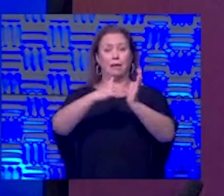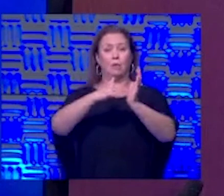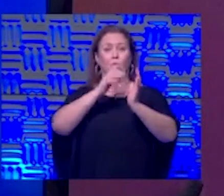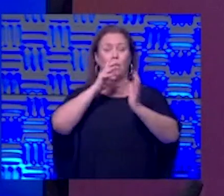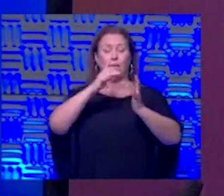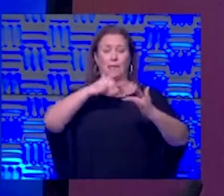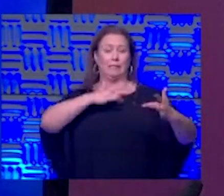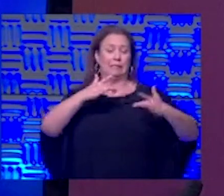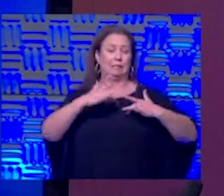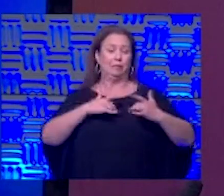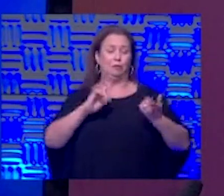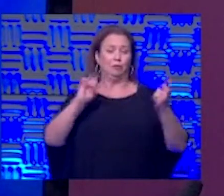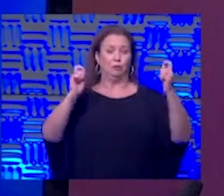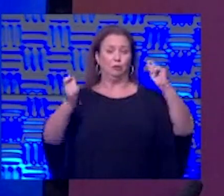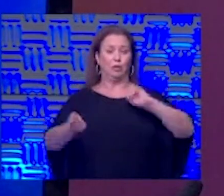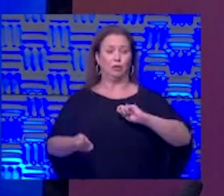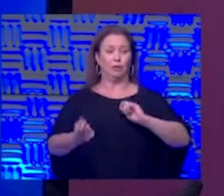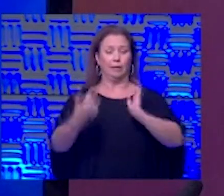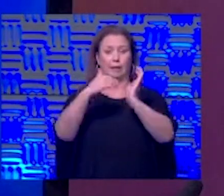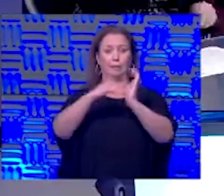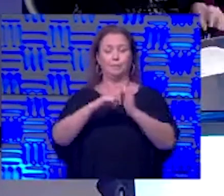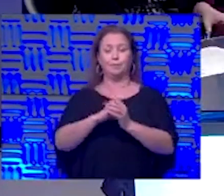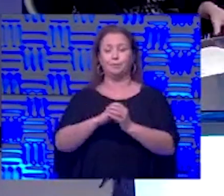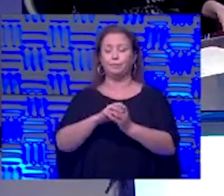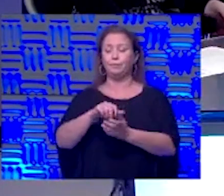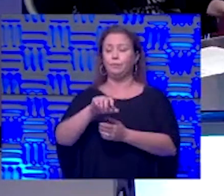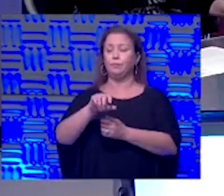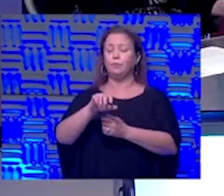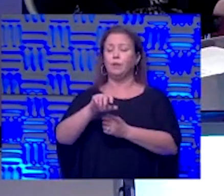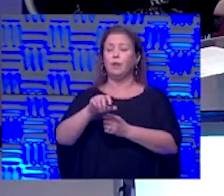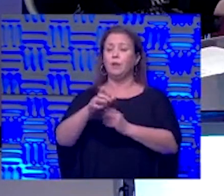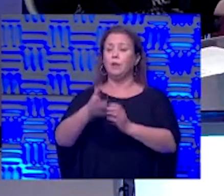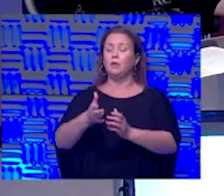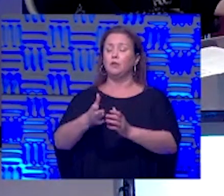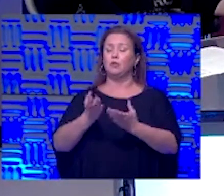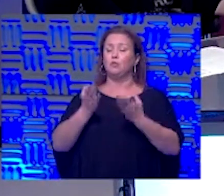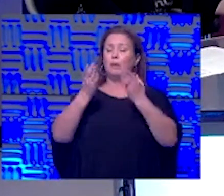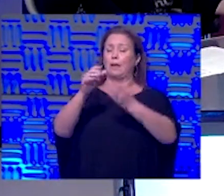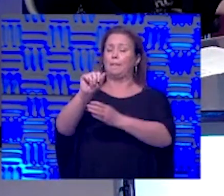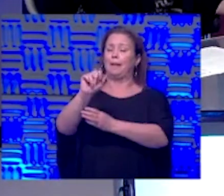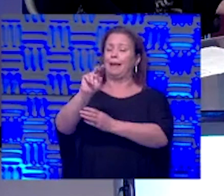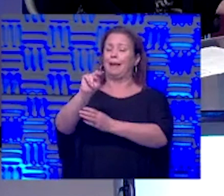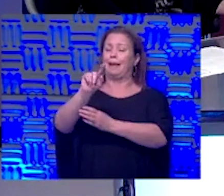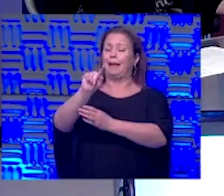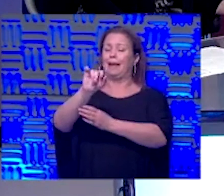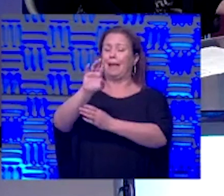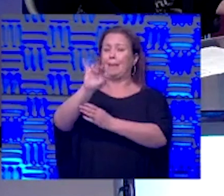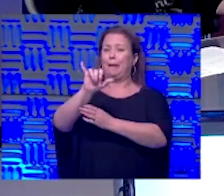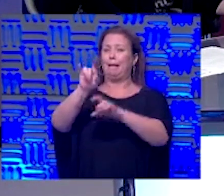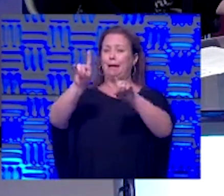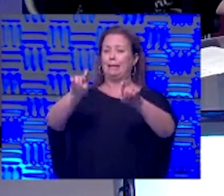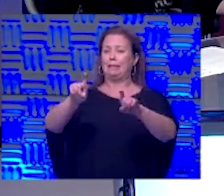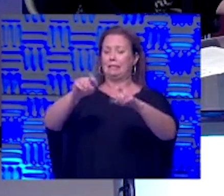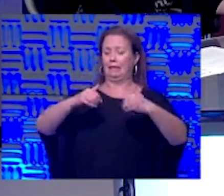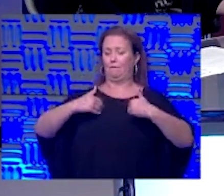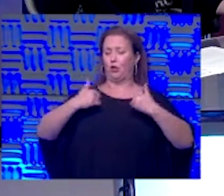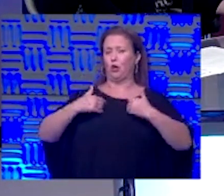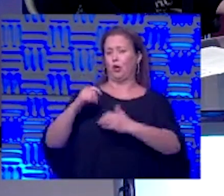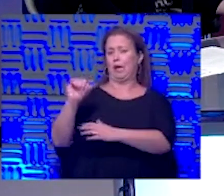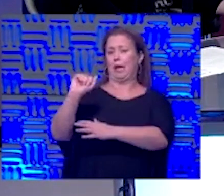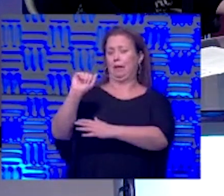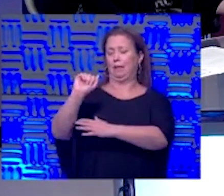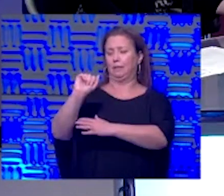have to reconsider. Virginia wants to know, do you recommend antibody testing for young athletes prior to implementing